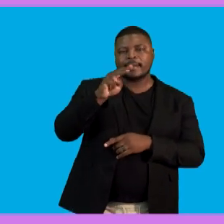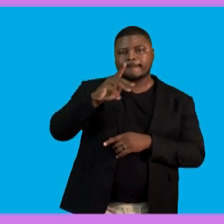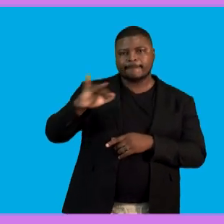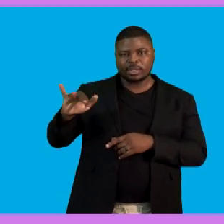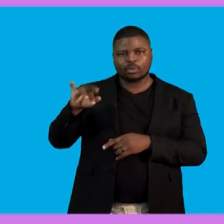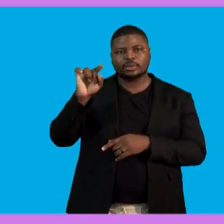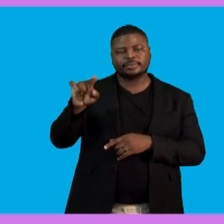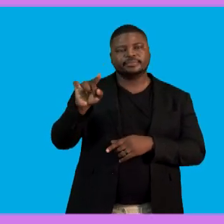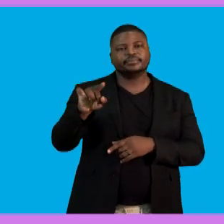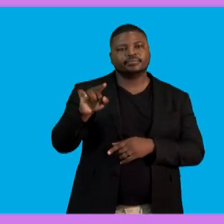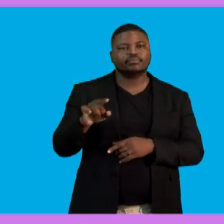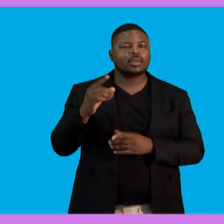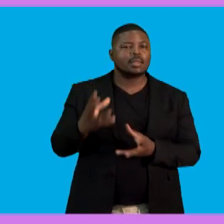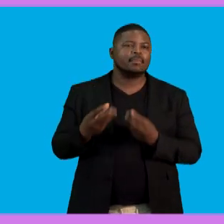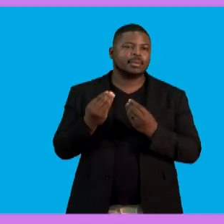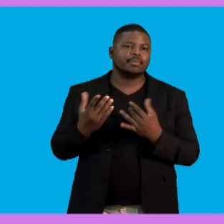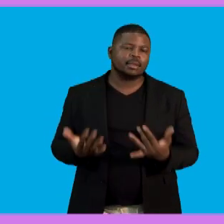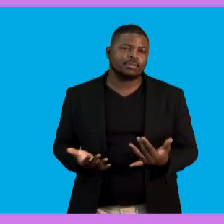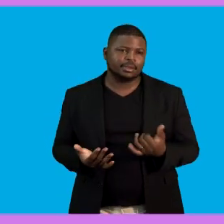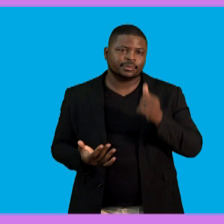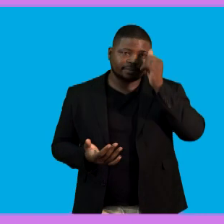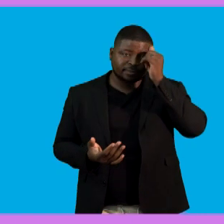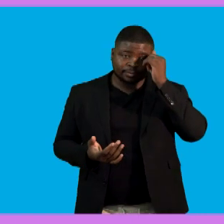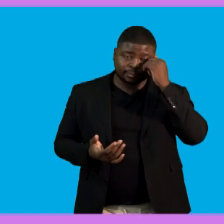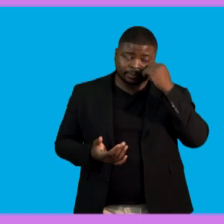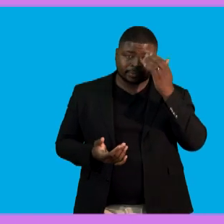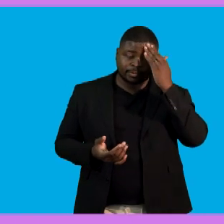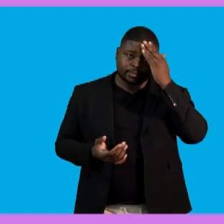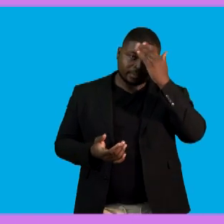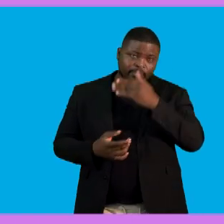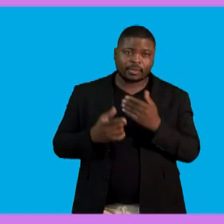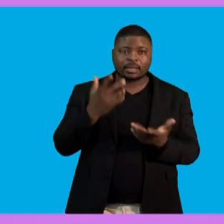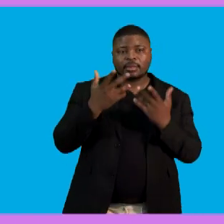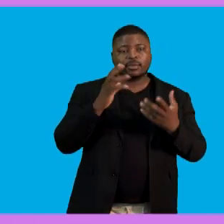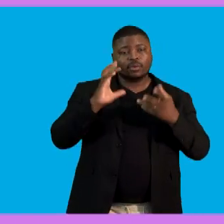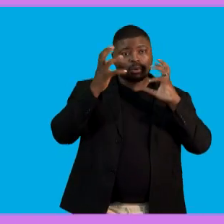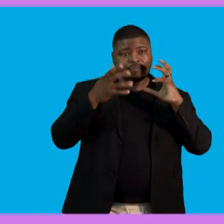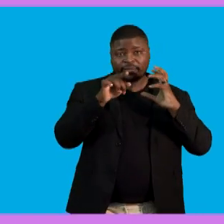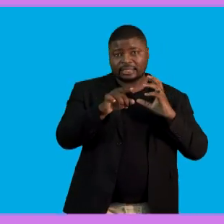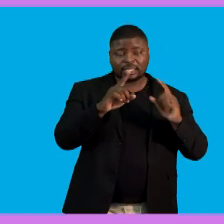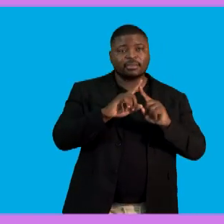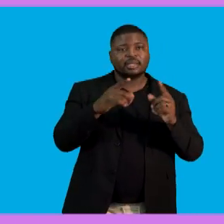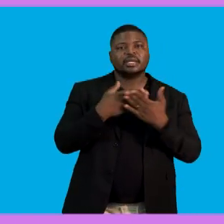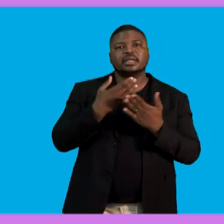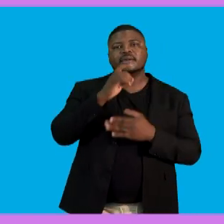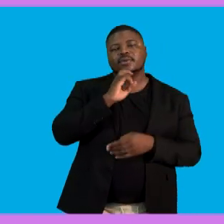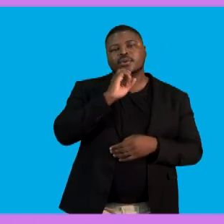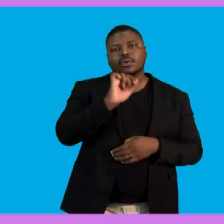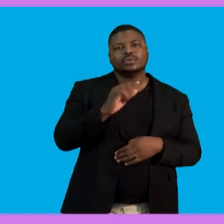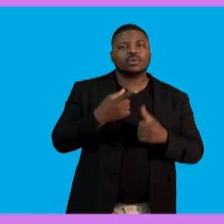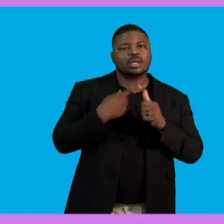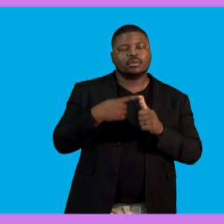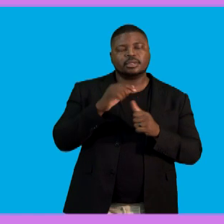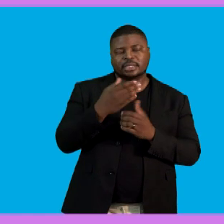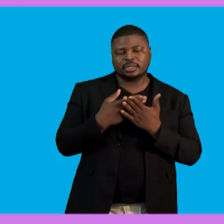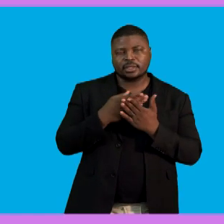3.1 multiplied by 1 million. So what does it give us? Maybe you might be confused by the decimal point, so we can do it on your calculator. You